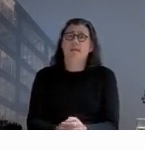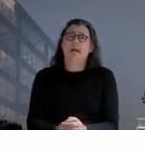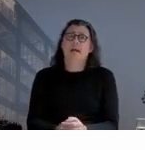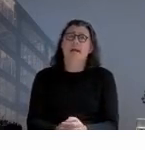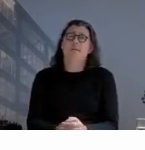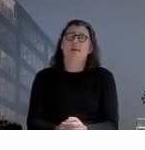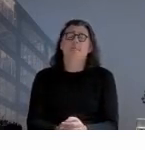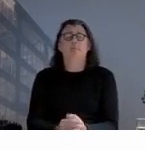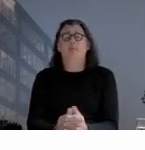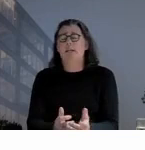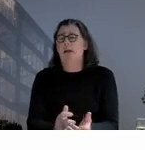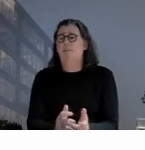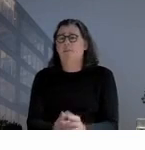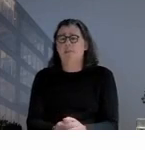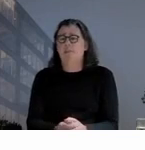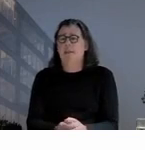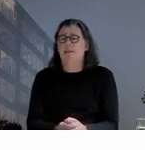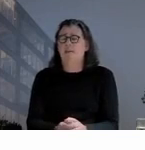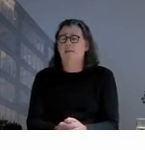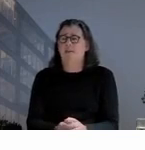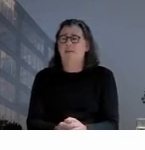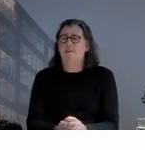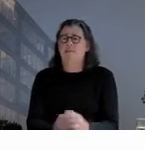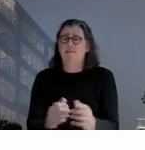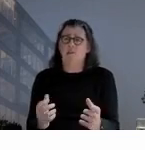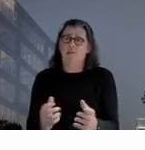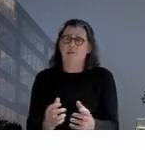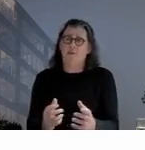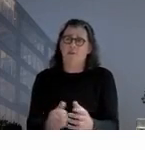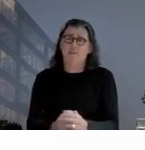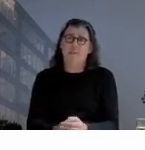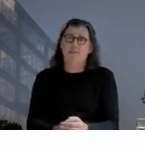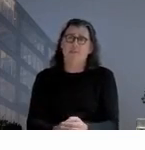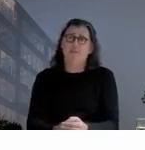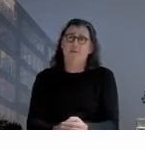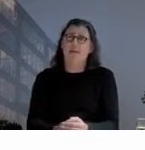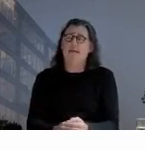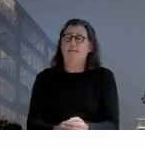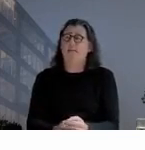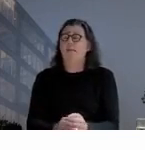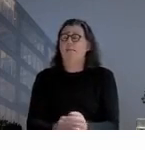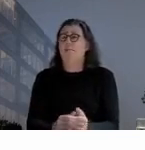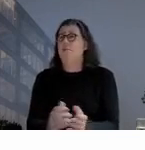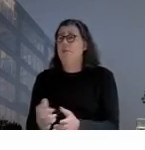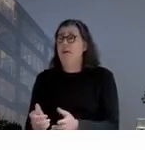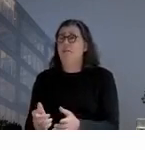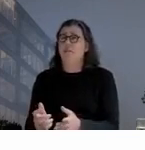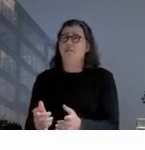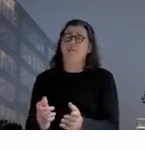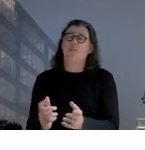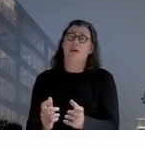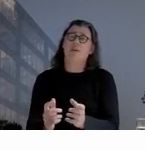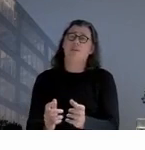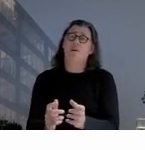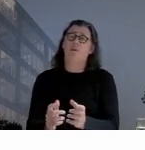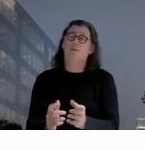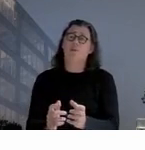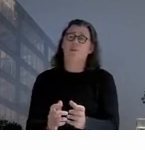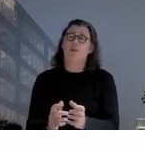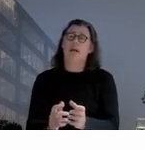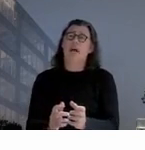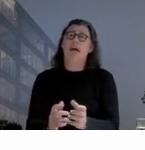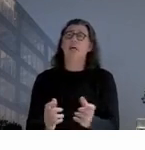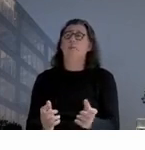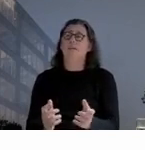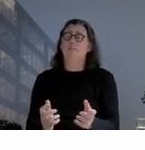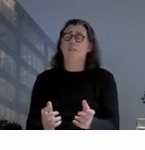carbon. And being really careful of unintended consequences because not all roads lead to the same place. The two diagrams on the side talk